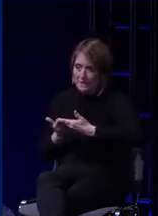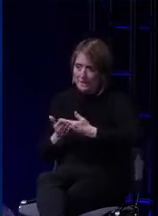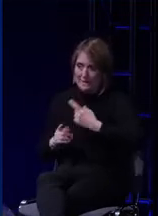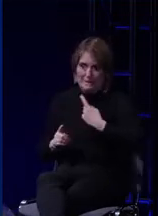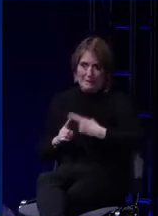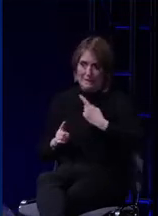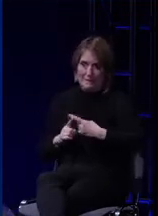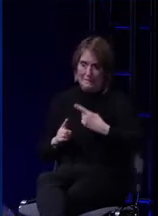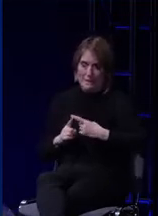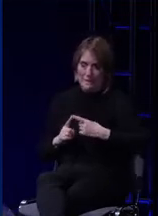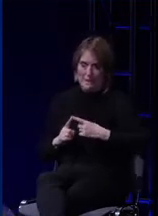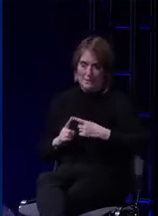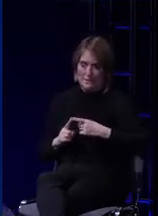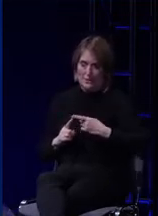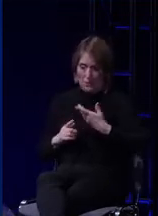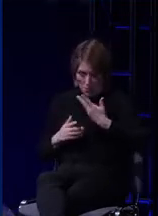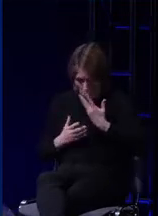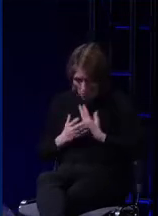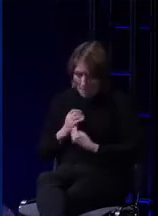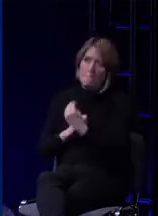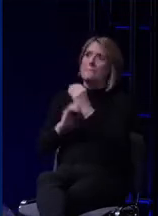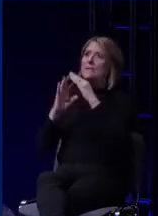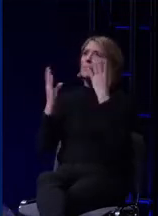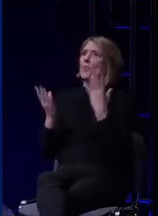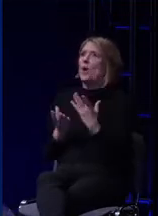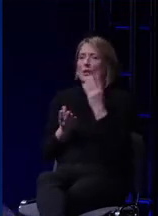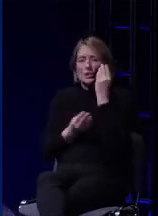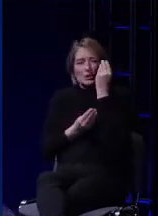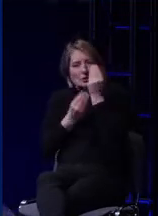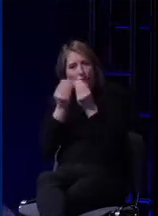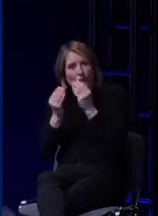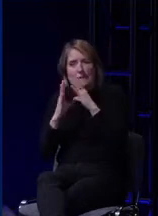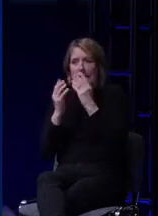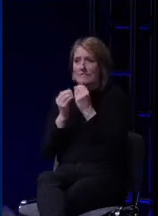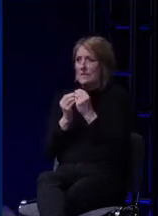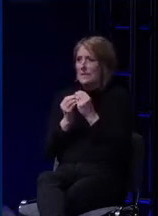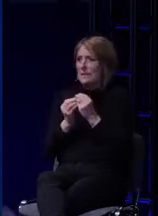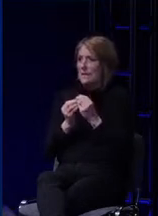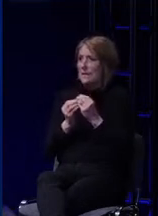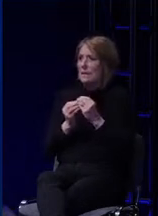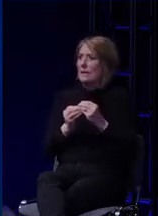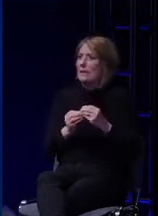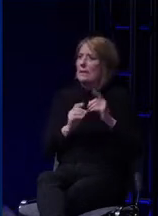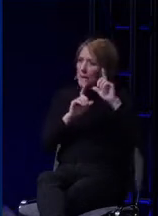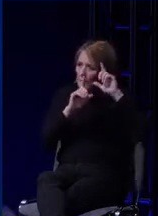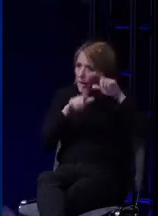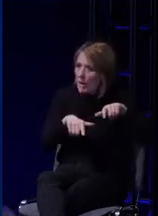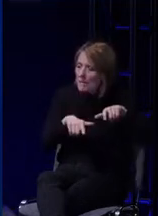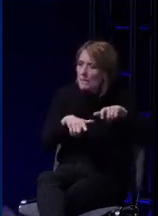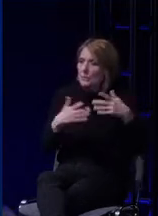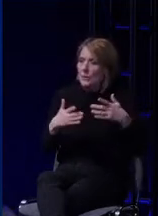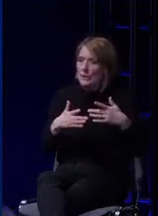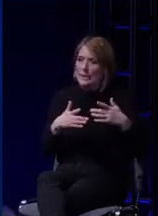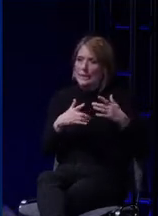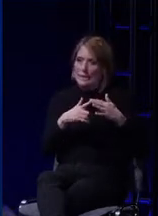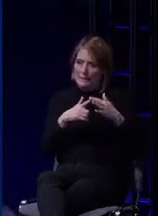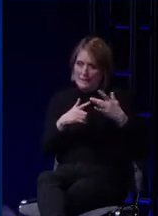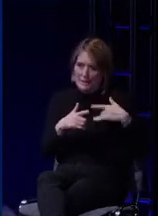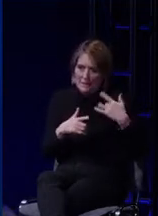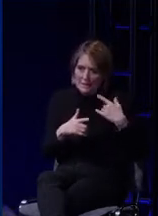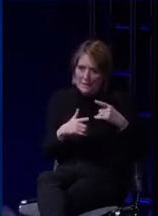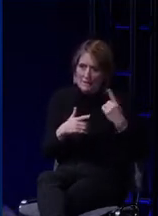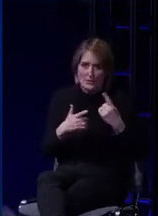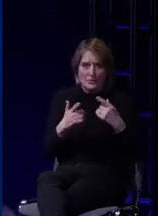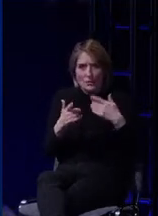that's very, you know, she's describing everything. The apartment, like where Elizabeth lives, you know, how she goes around